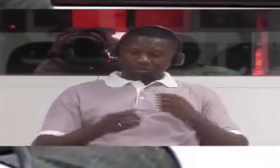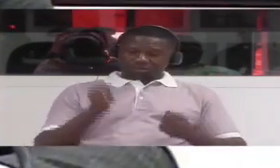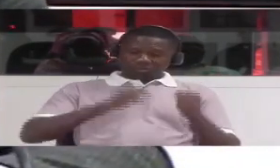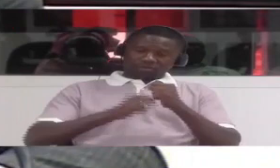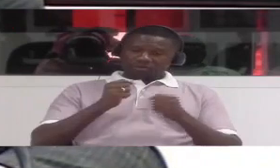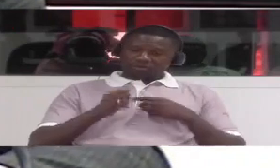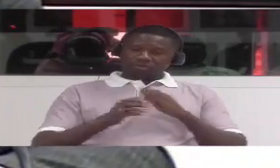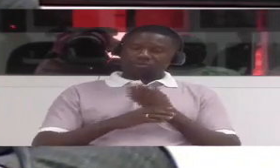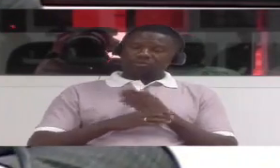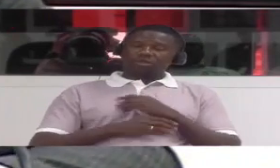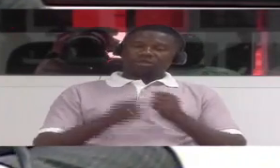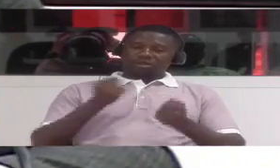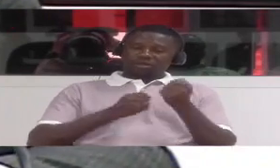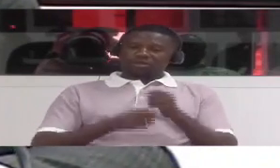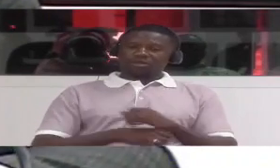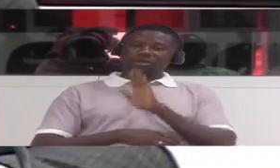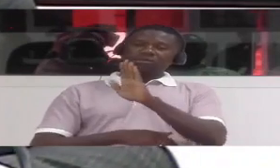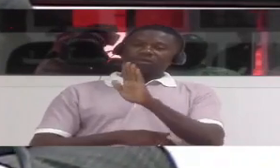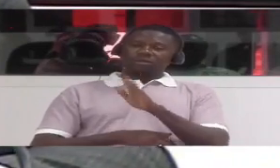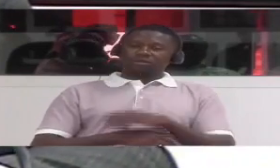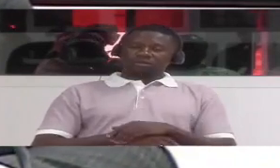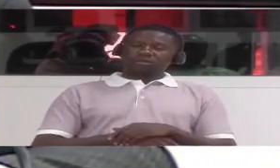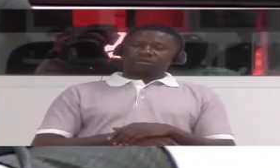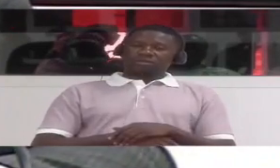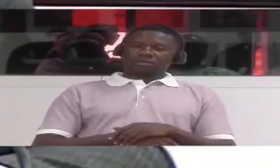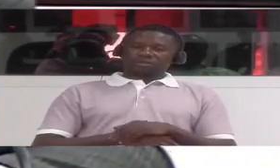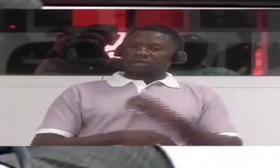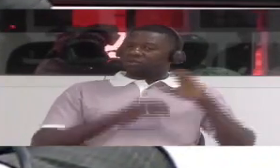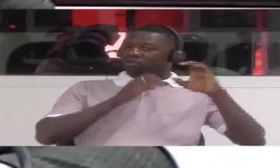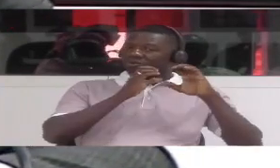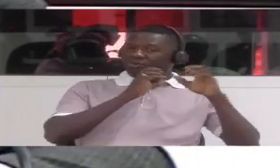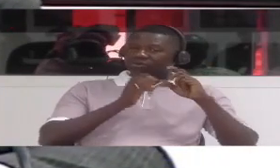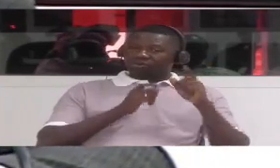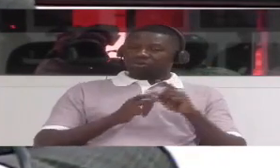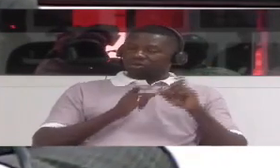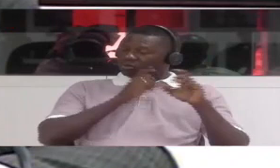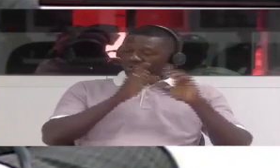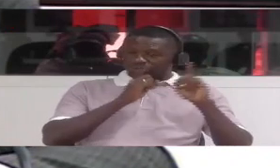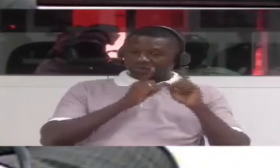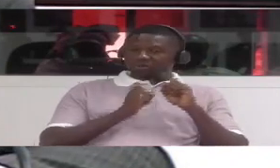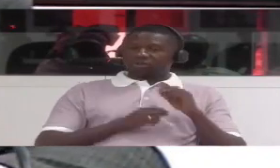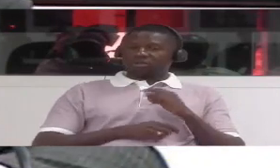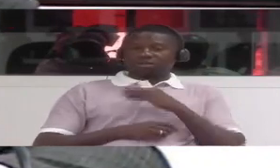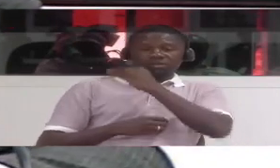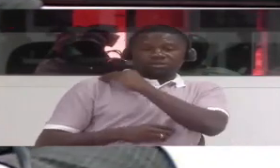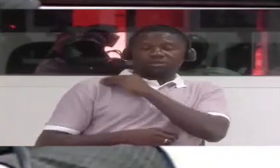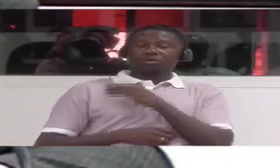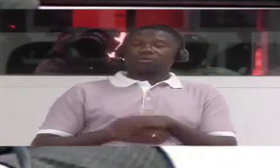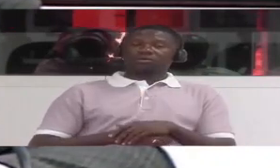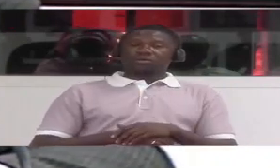He asked me to wait until they got in touch with, I think, their senior. I waited. They got somebody on the